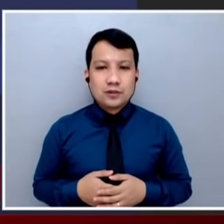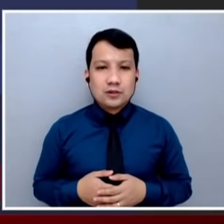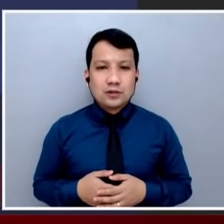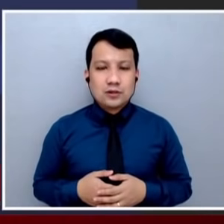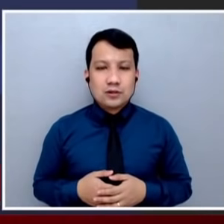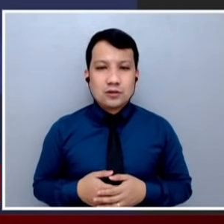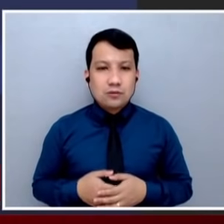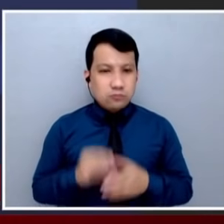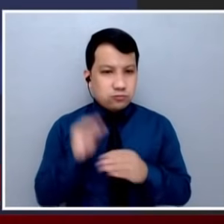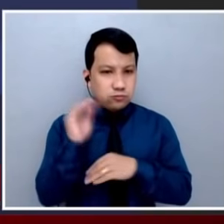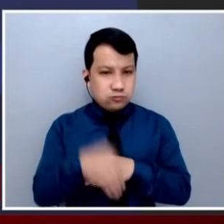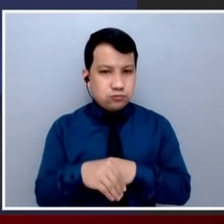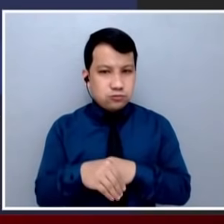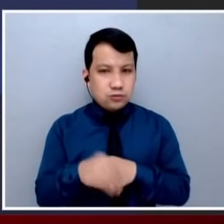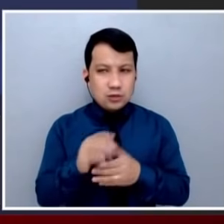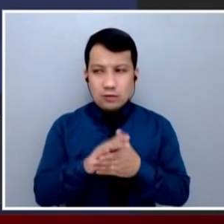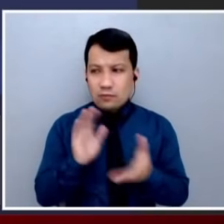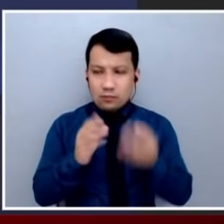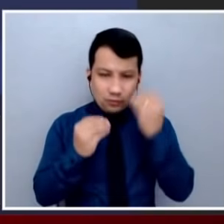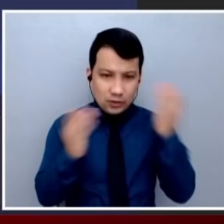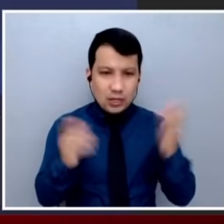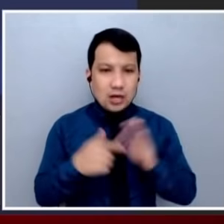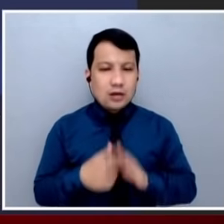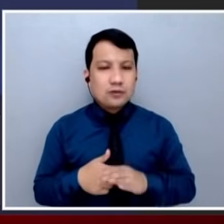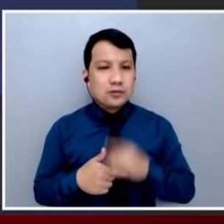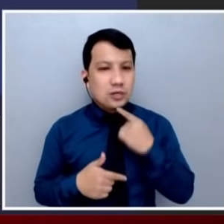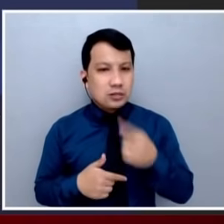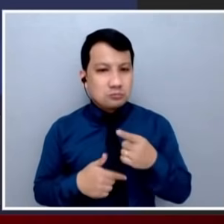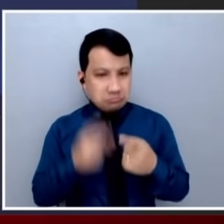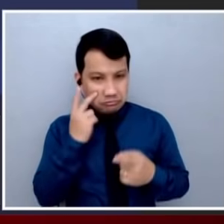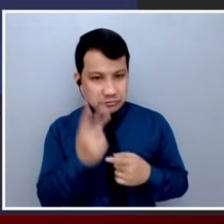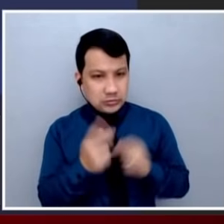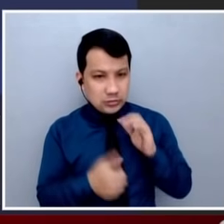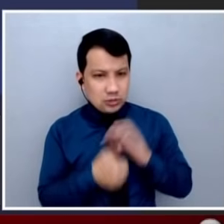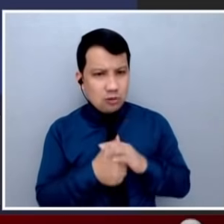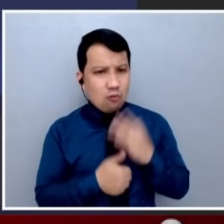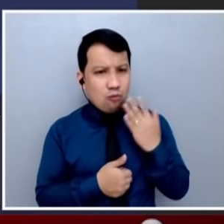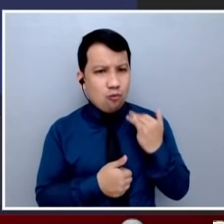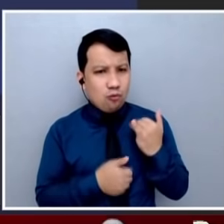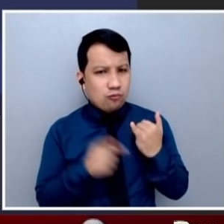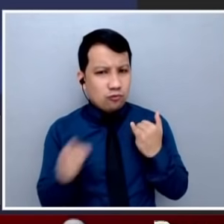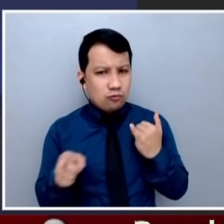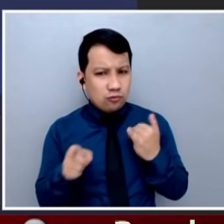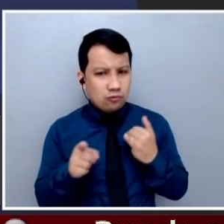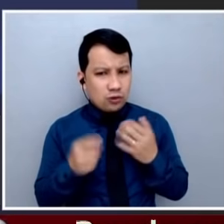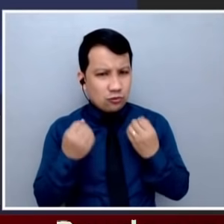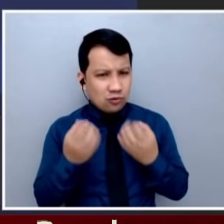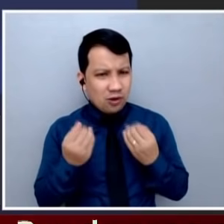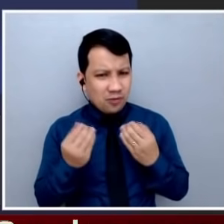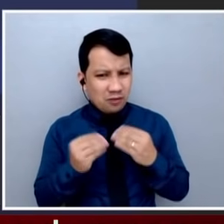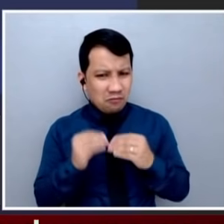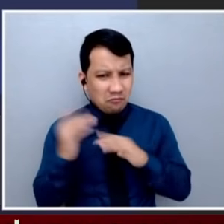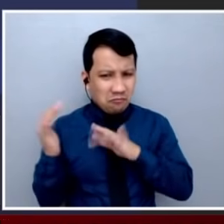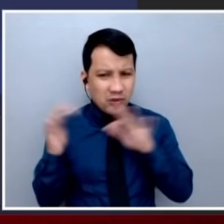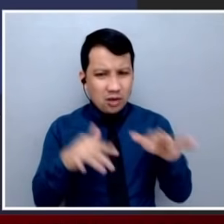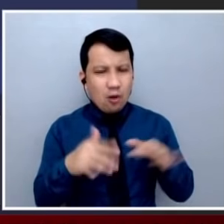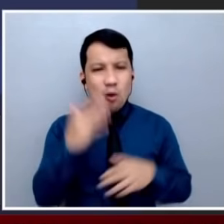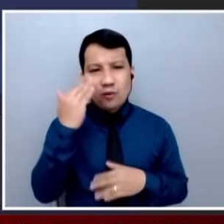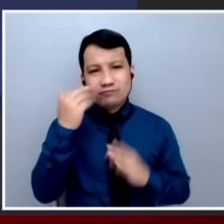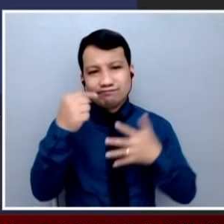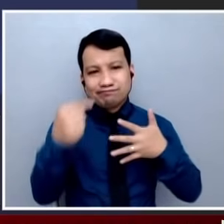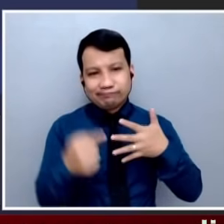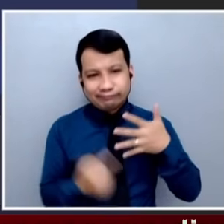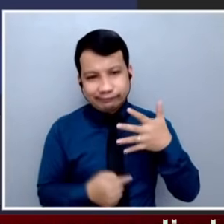was overcrowding. And find out why not overcrowd, and this is the reason. And